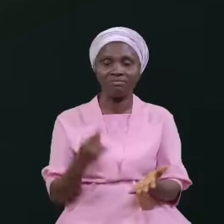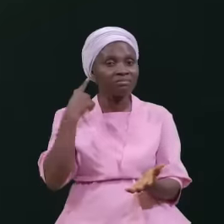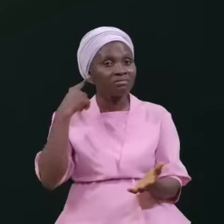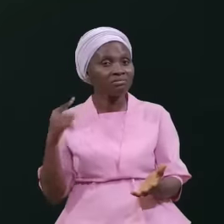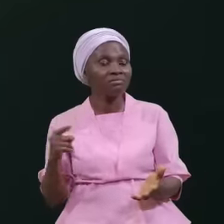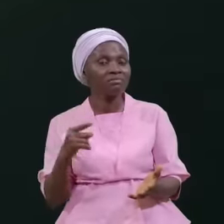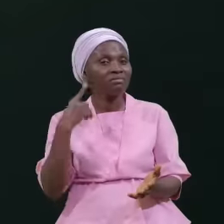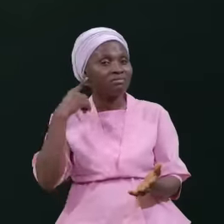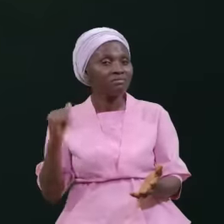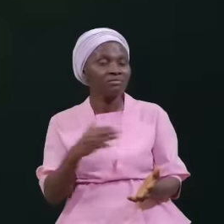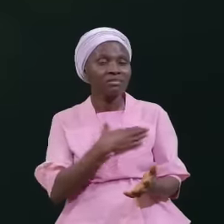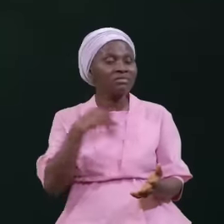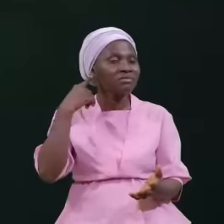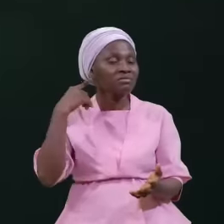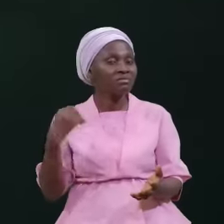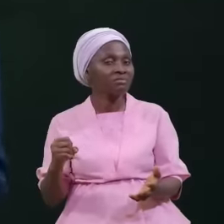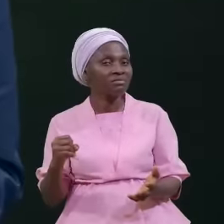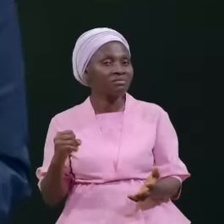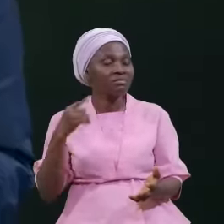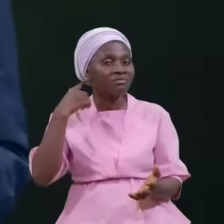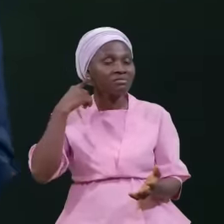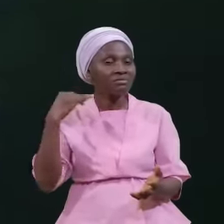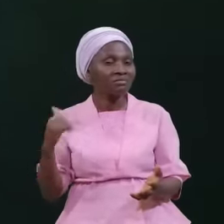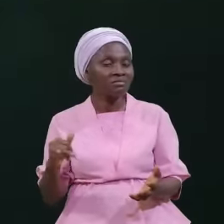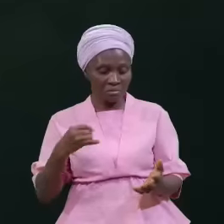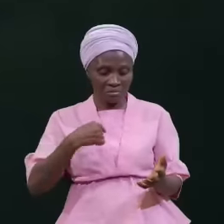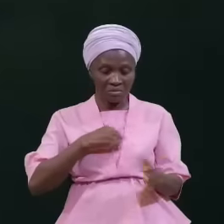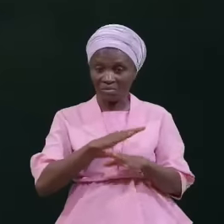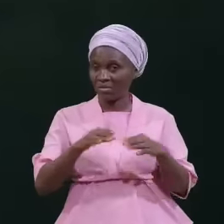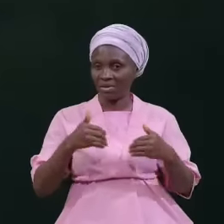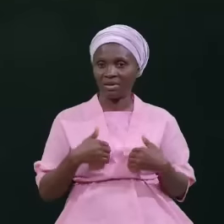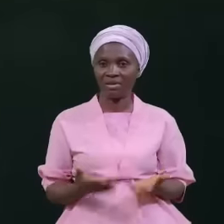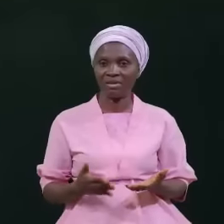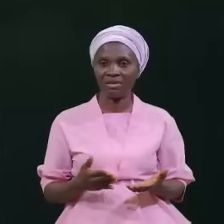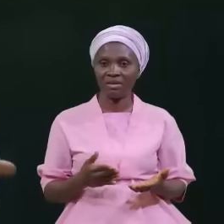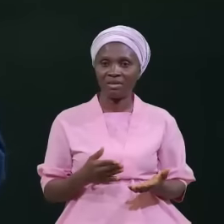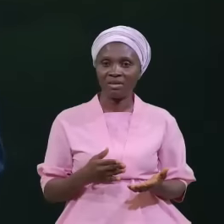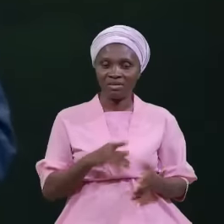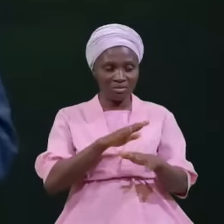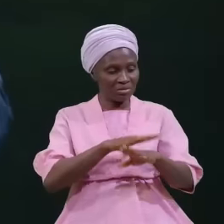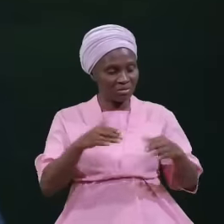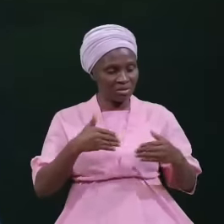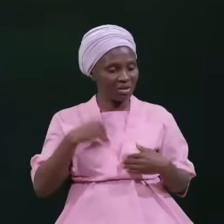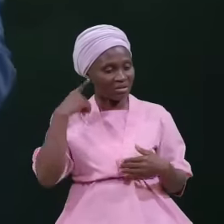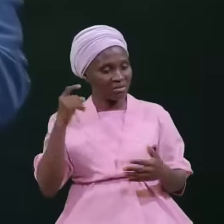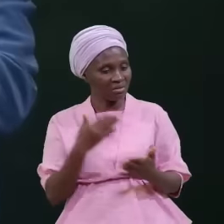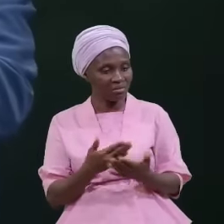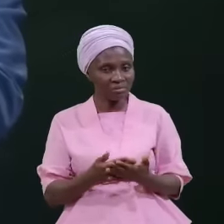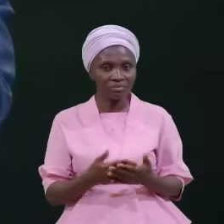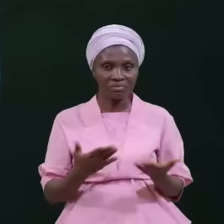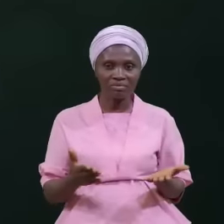And your first thought, okay, if you don't have silver and gold, what are you doing before me? I need silver and gold, but what